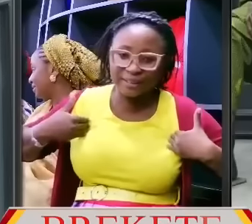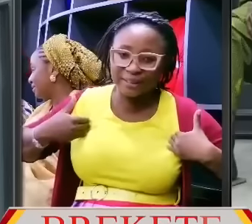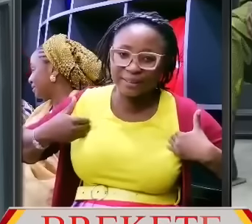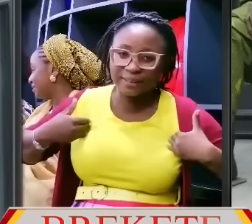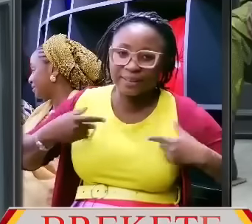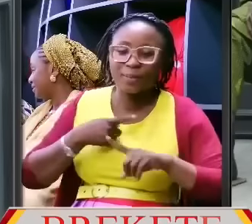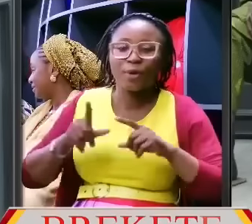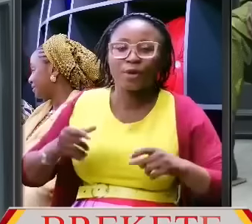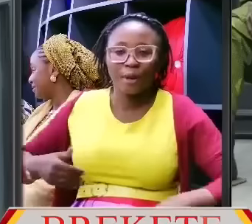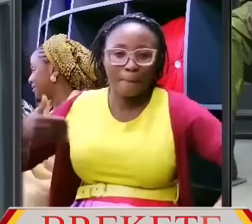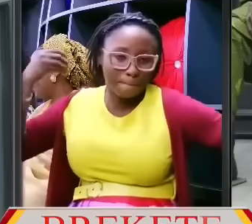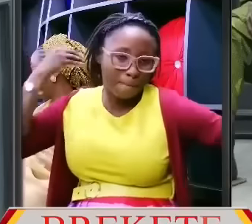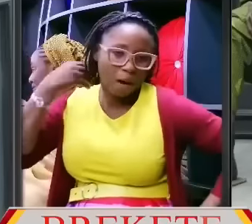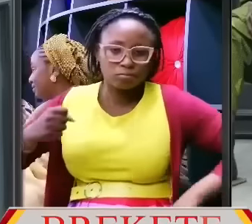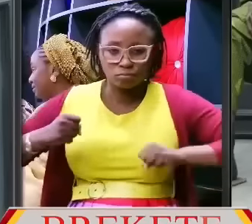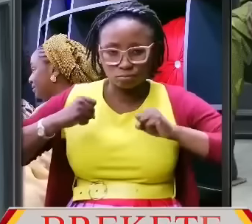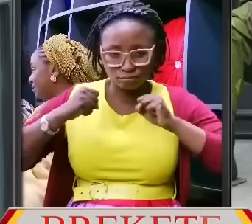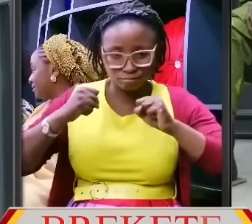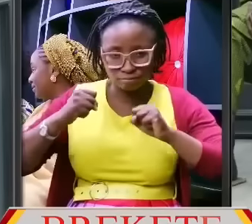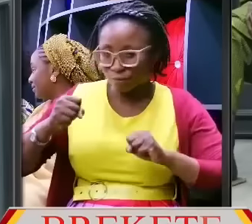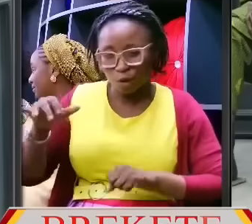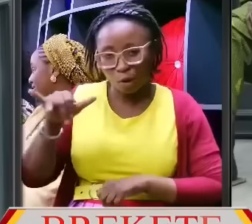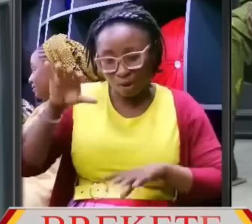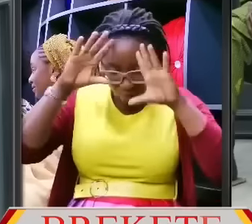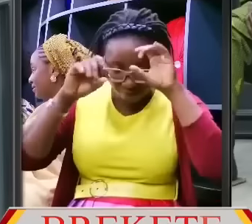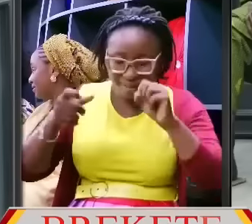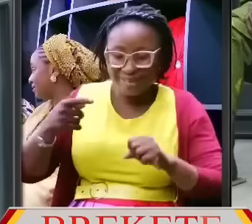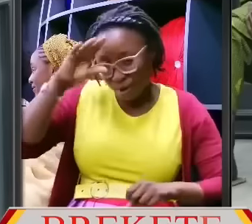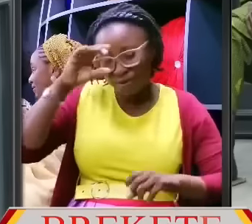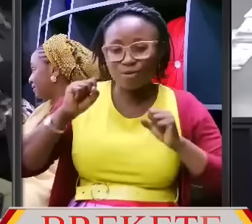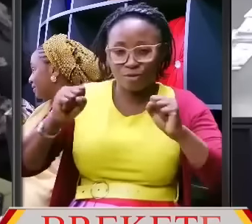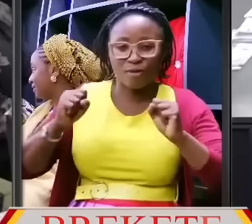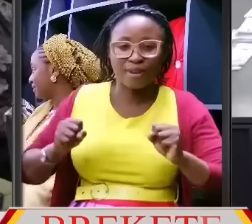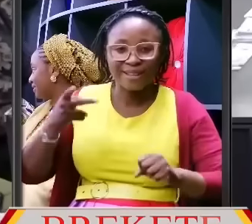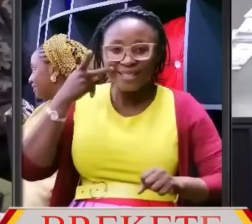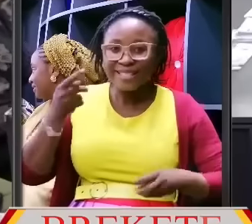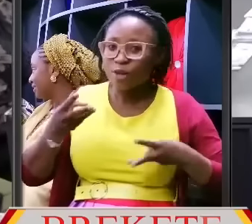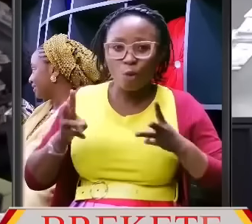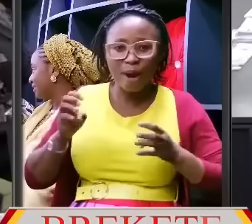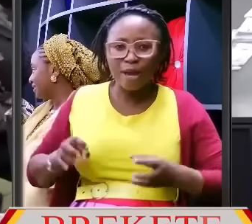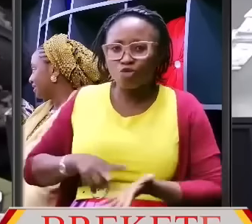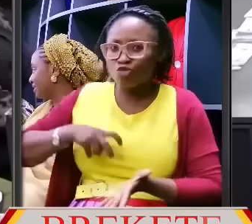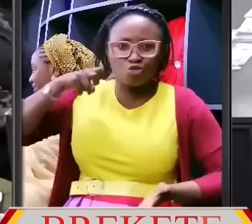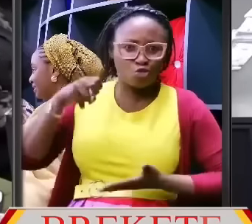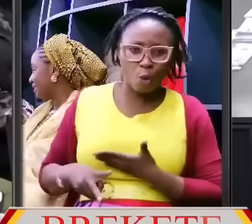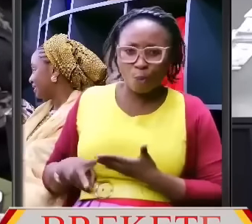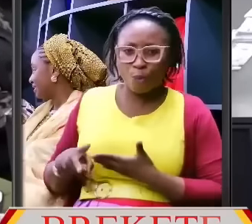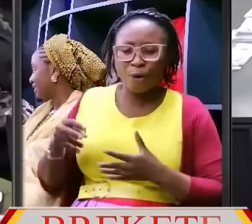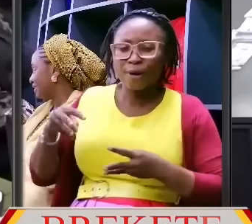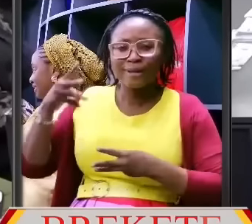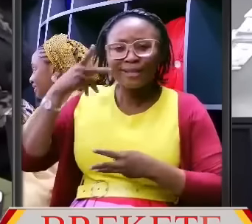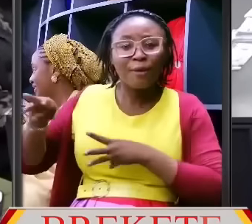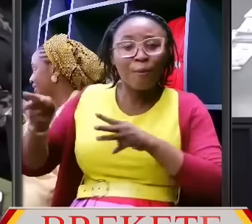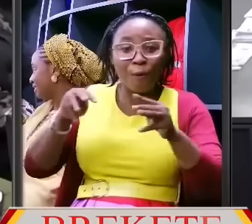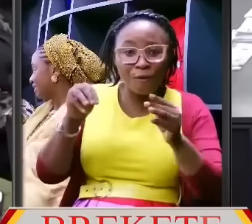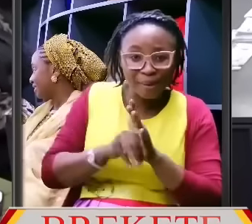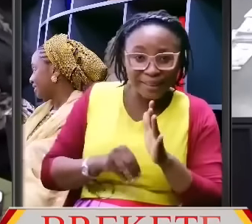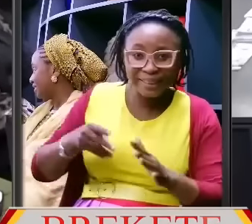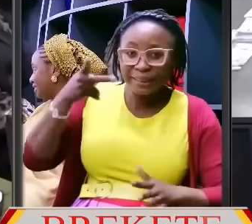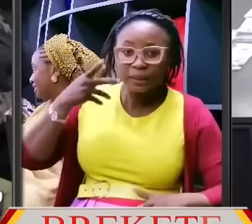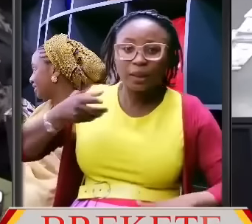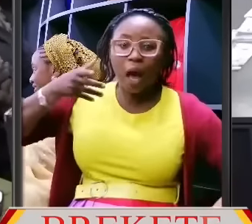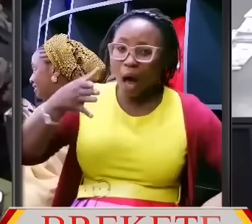No, the man strong. No. Ordinary president, the man strong. Are you Bob Risky? See the way where they jump down. See the movement. See